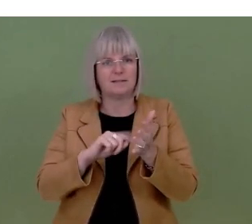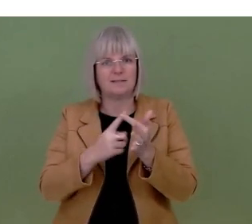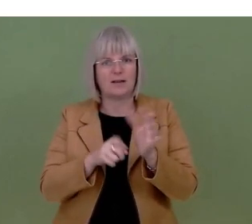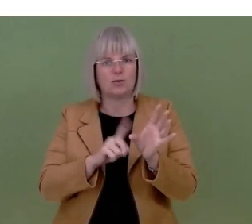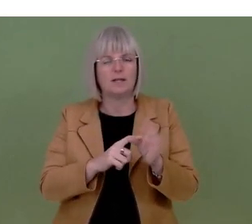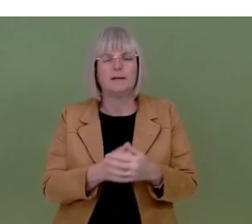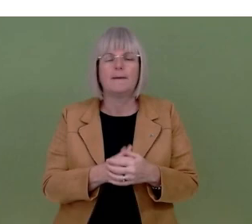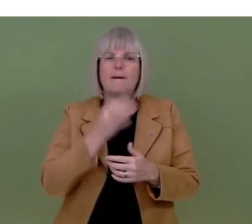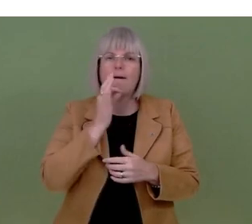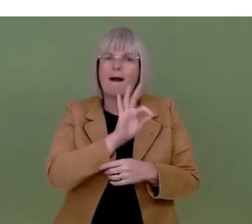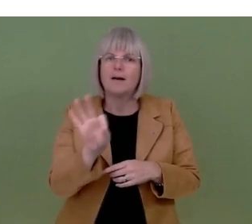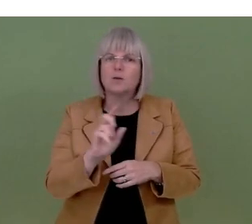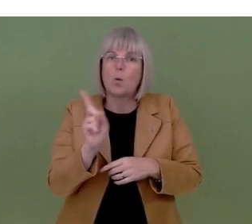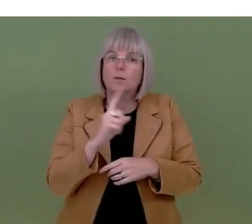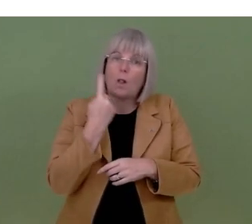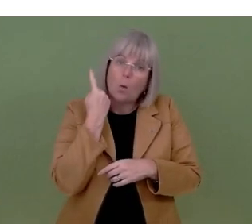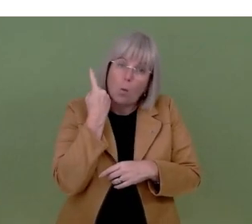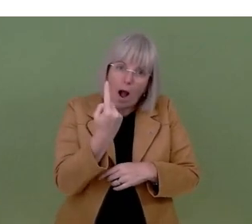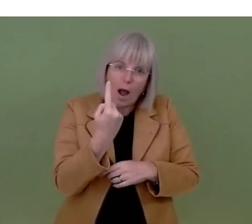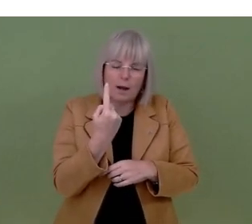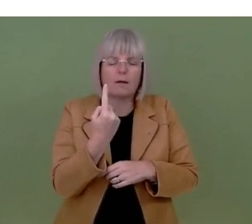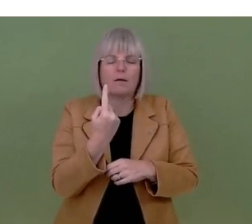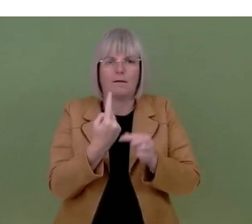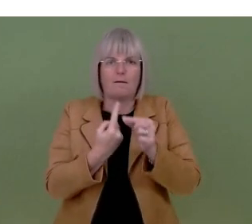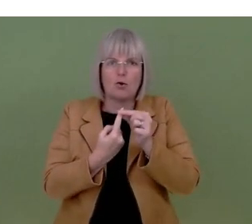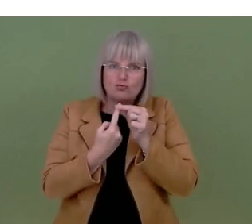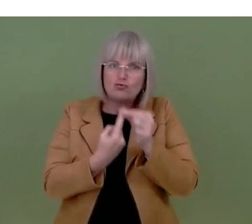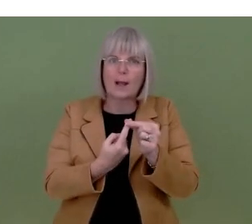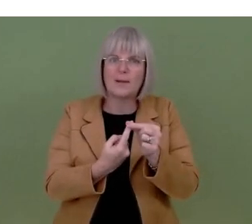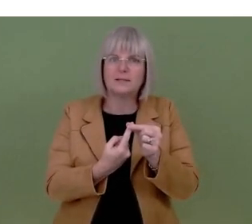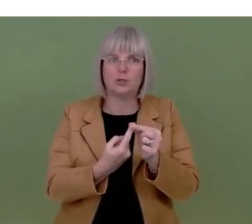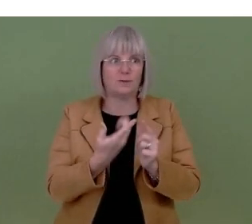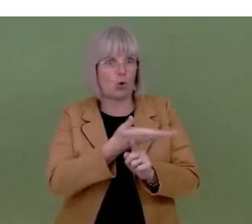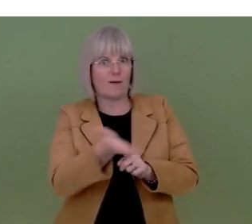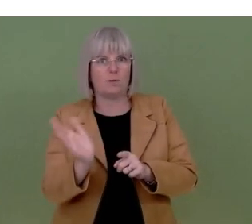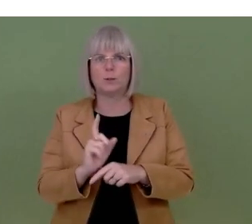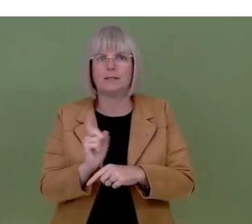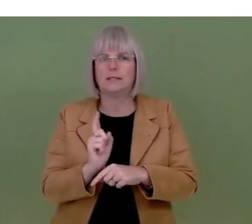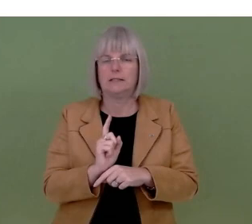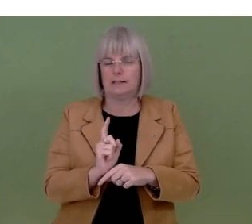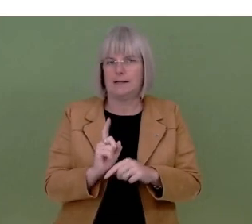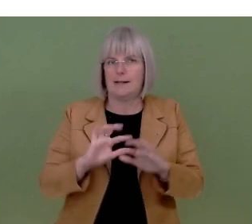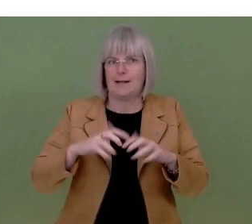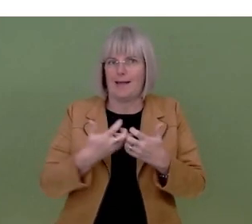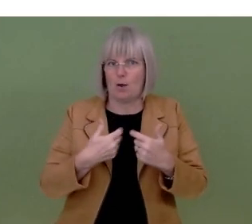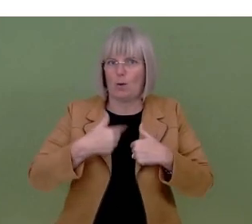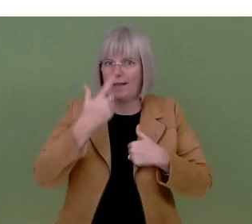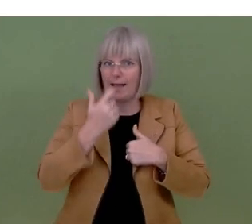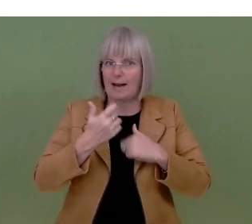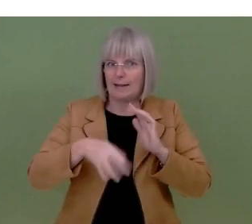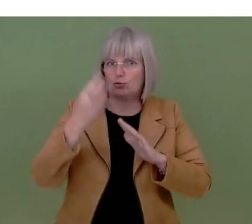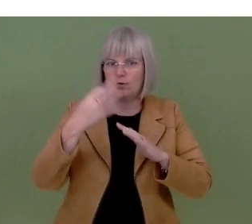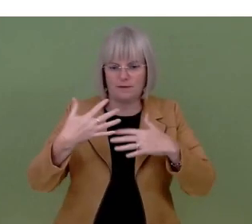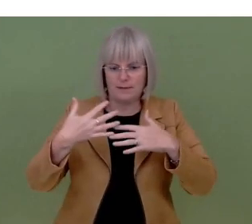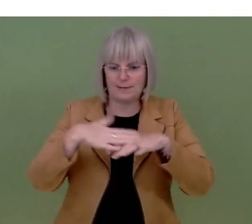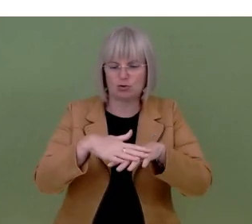recommendation that you'd give to everybody listening to this session this morning about how we can improve the integration of